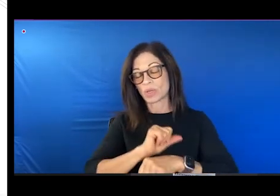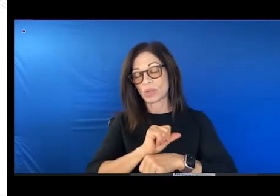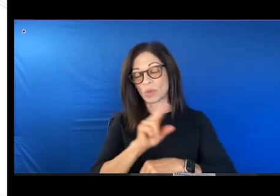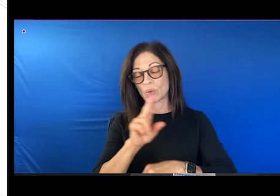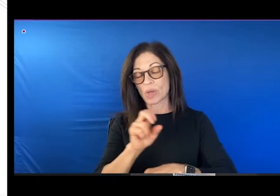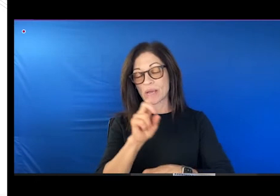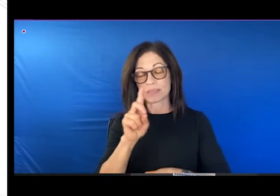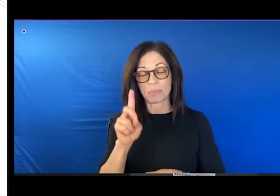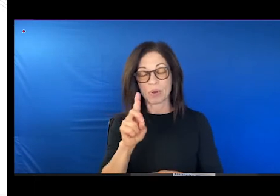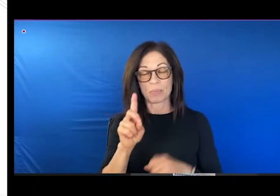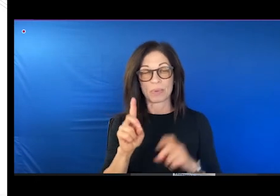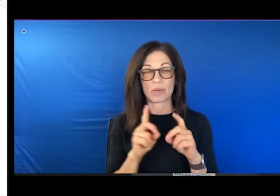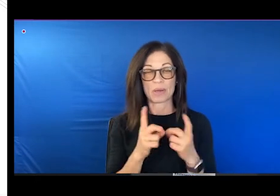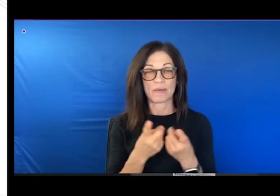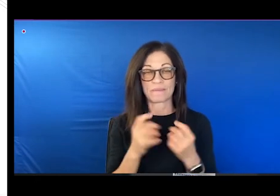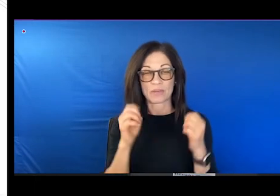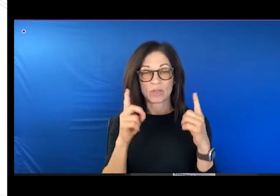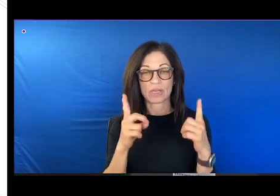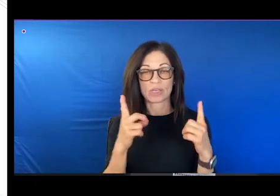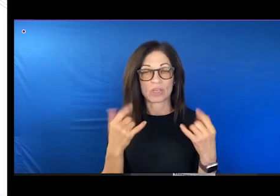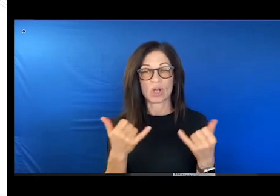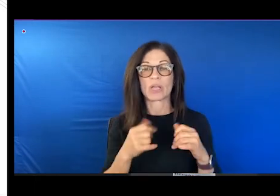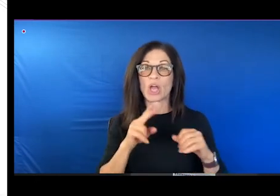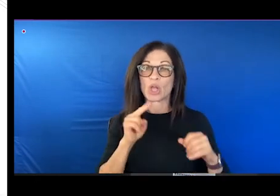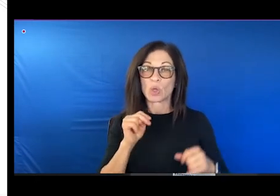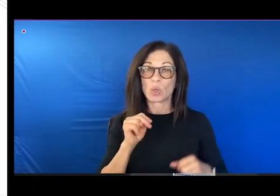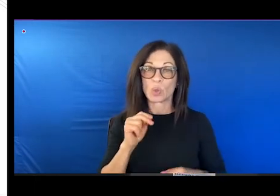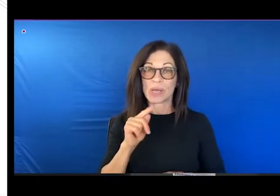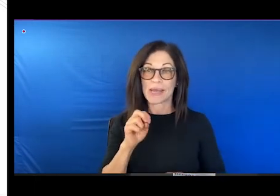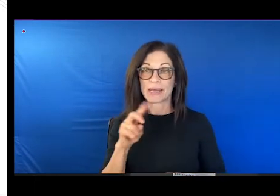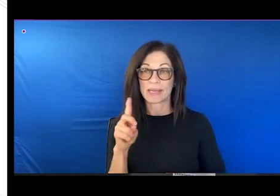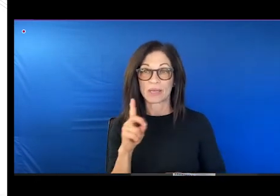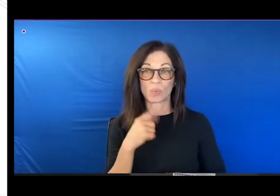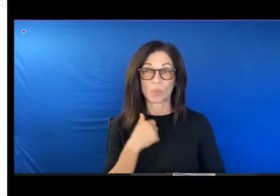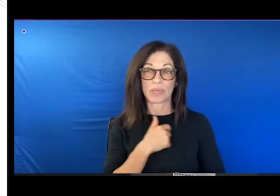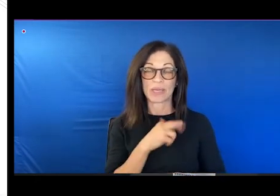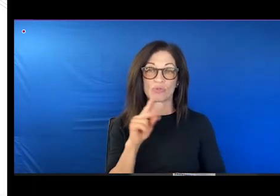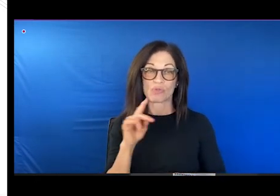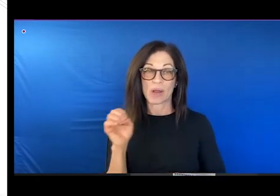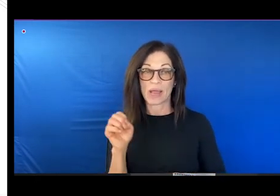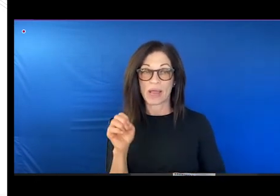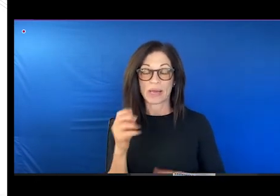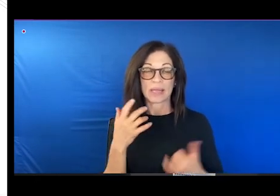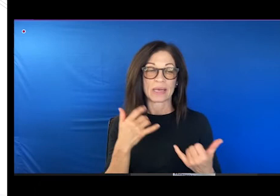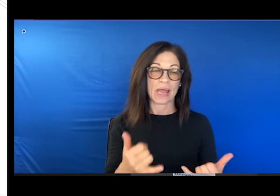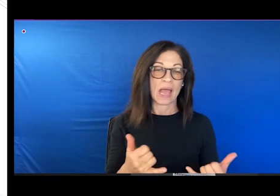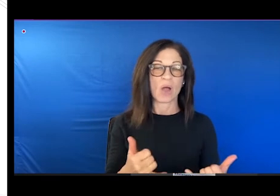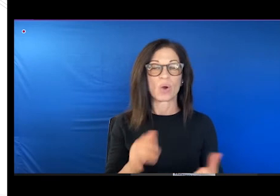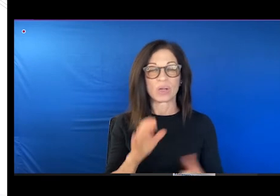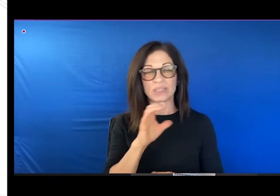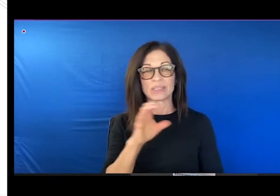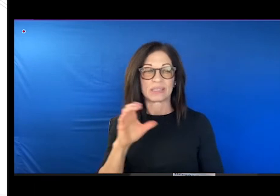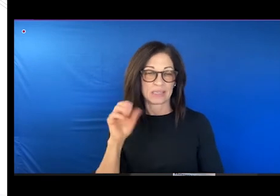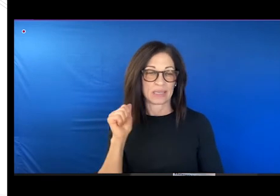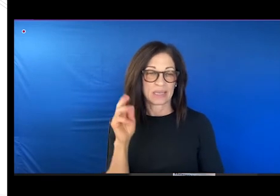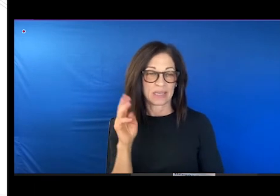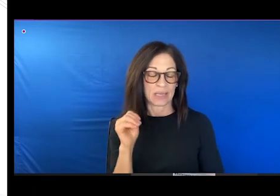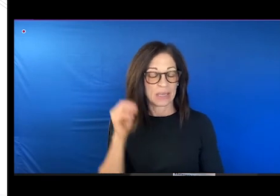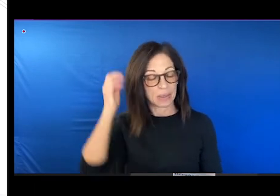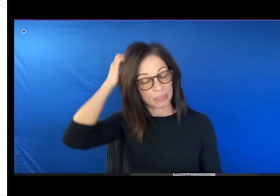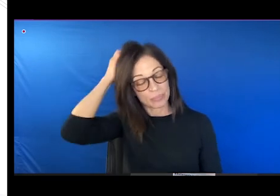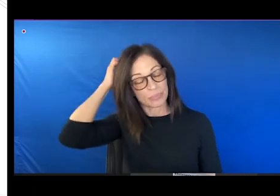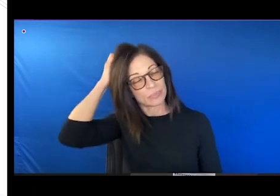U.S. Department of Education, we called it United We Ride, and now it's called the Coordinating Council on Access and Mobility,